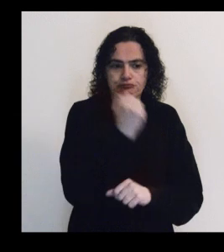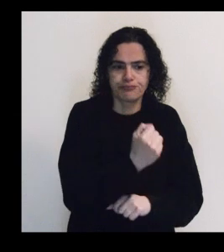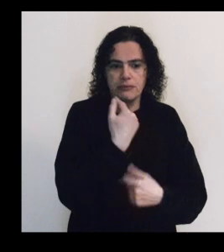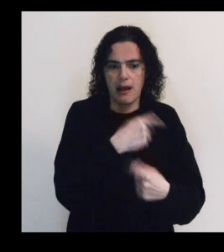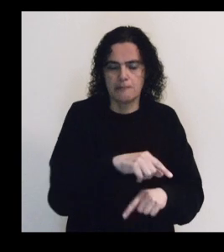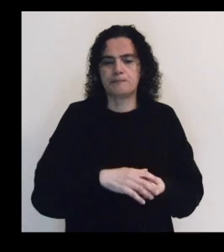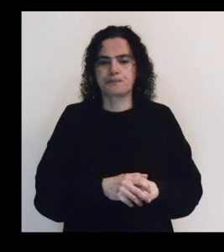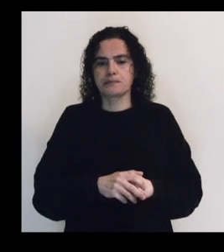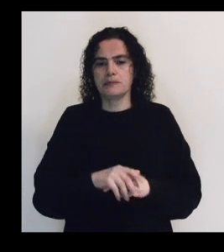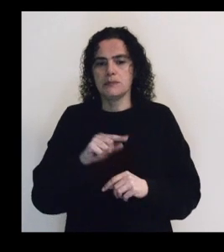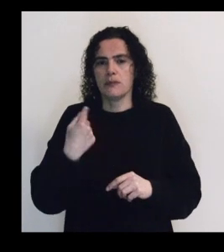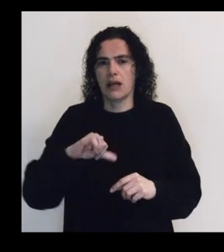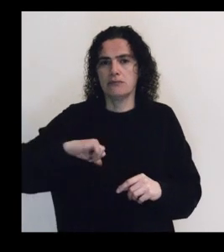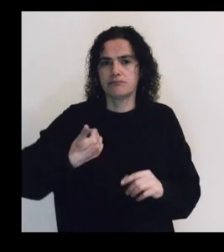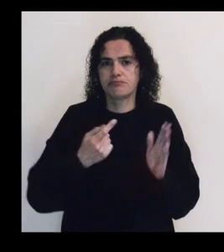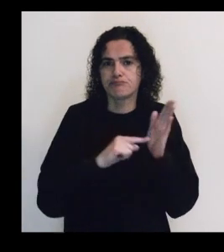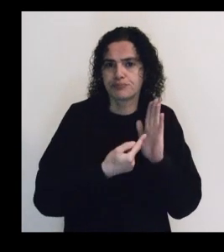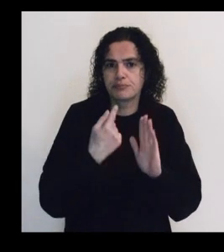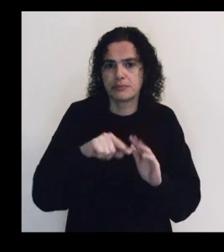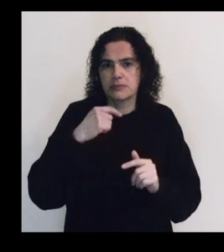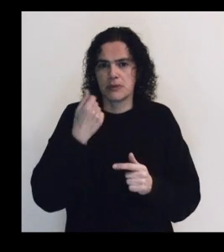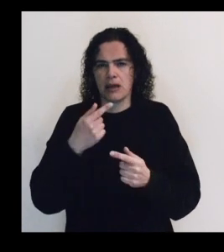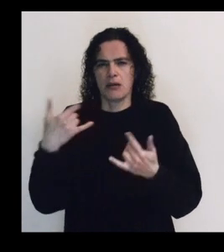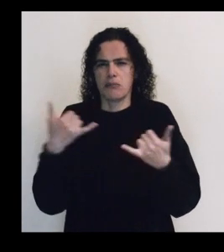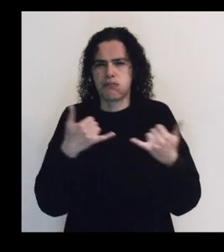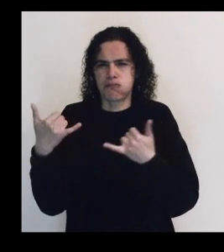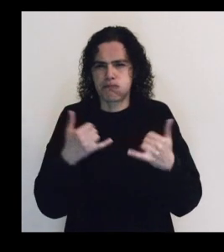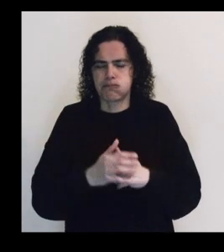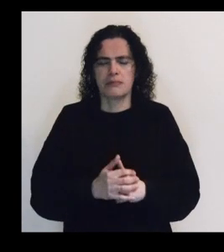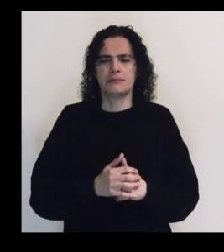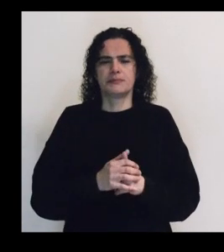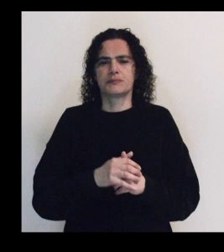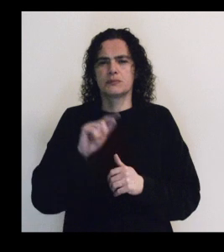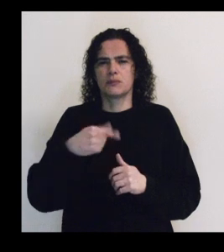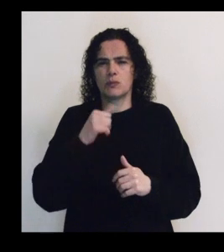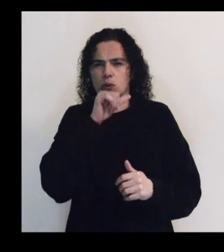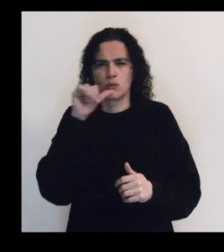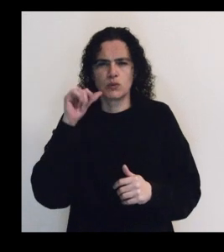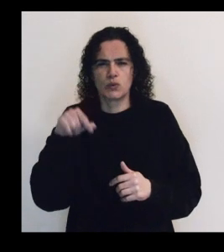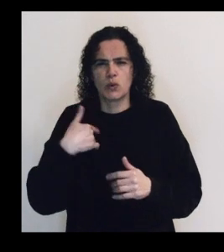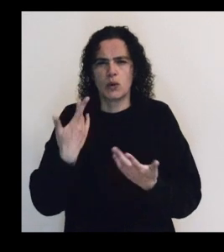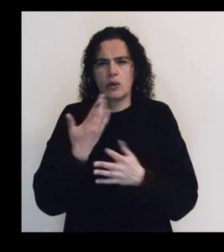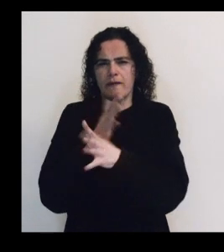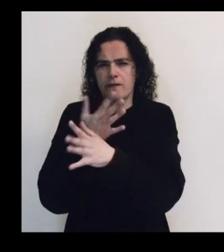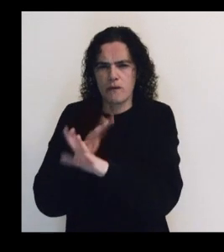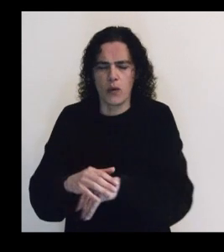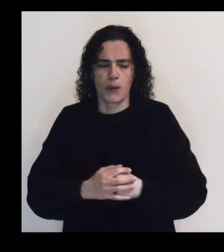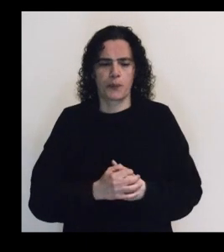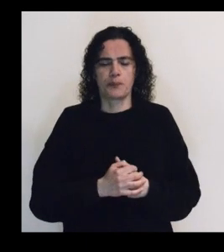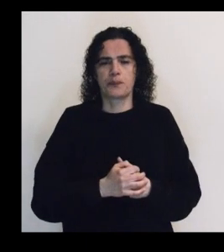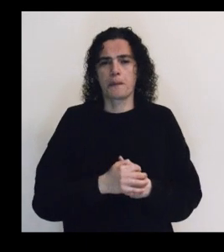murder, you had green dot for looting, blue dot for